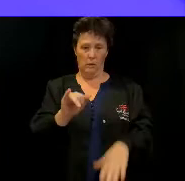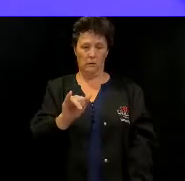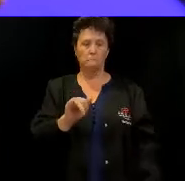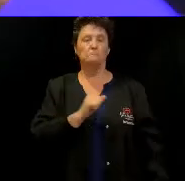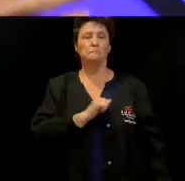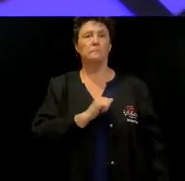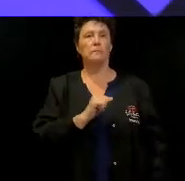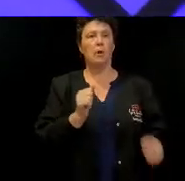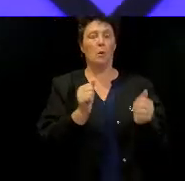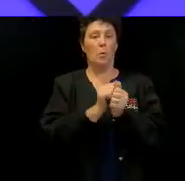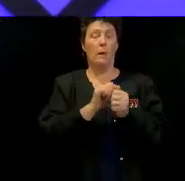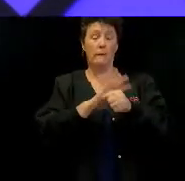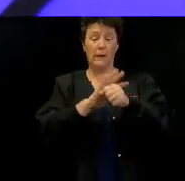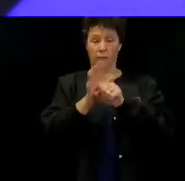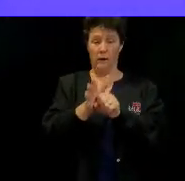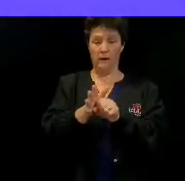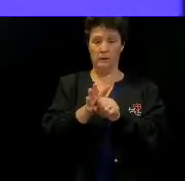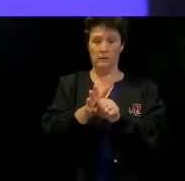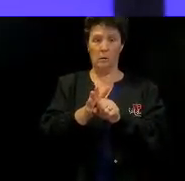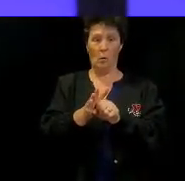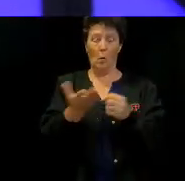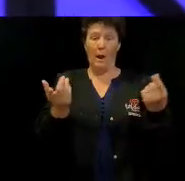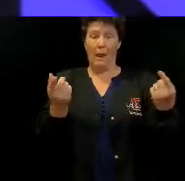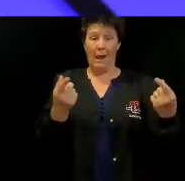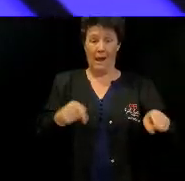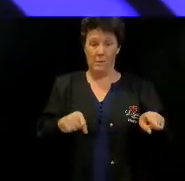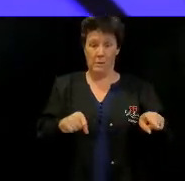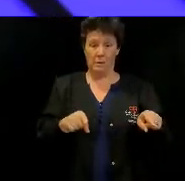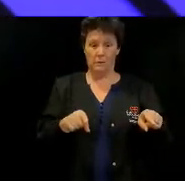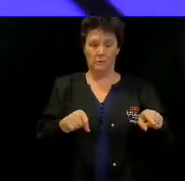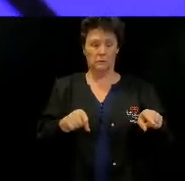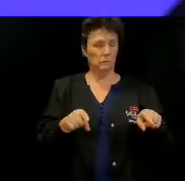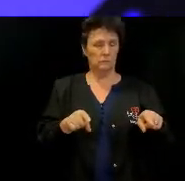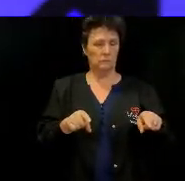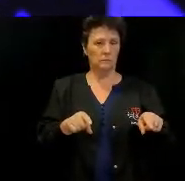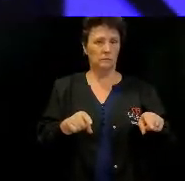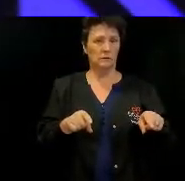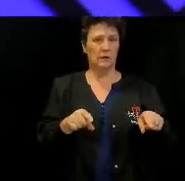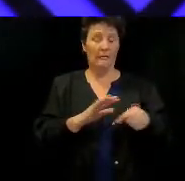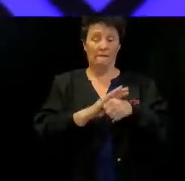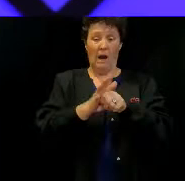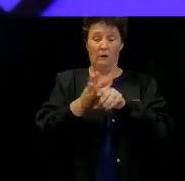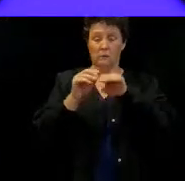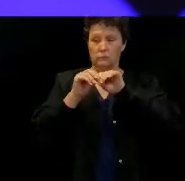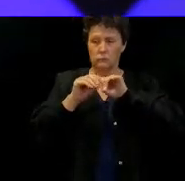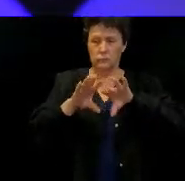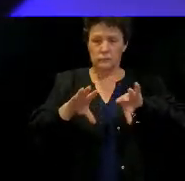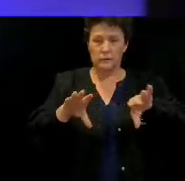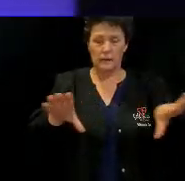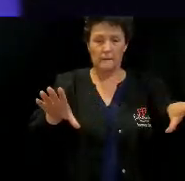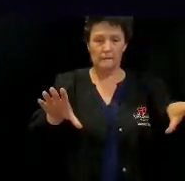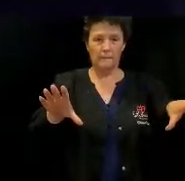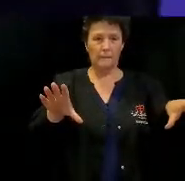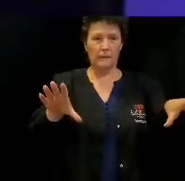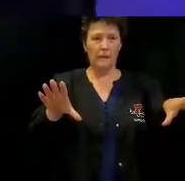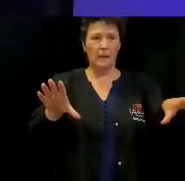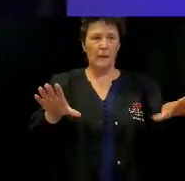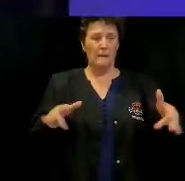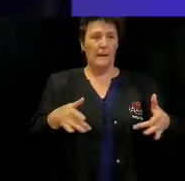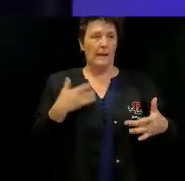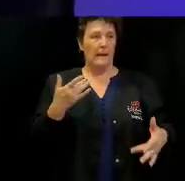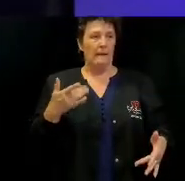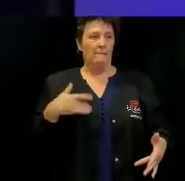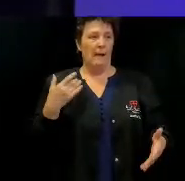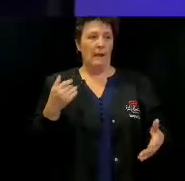And with the pandemic that came with the pandemic, not only was a virus release, it was also, there's a